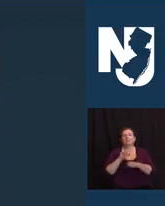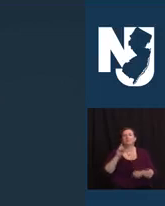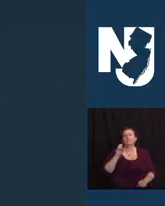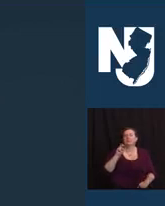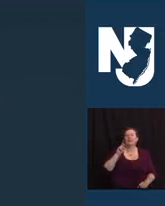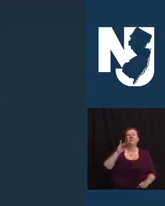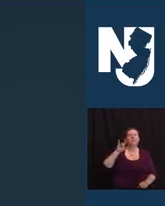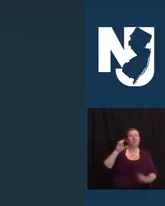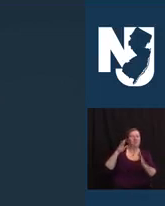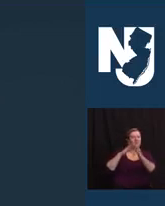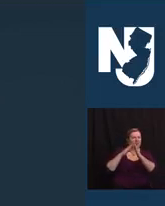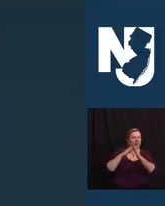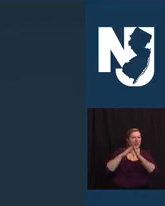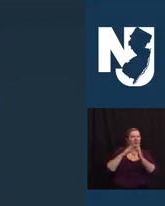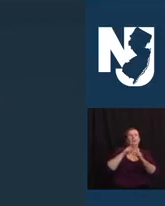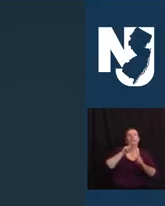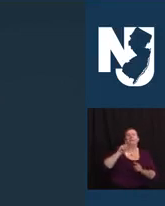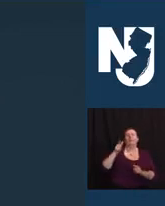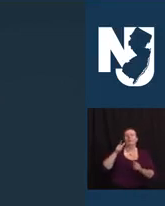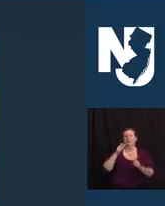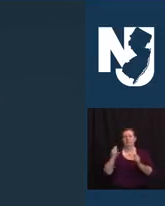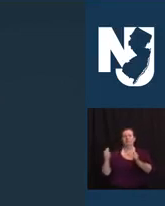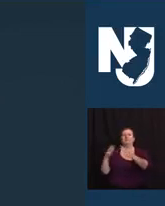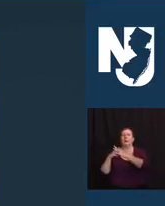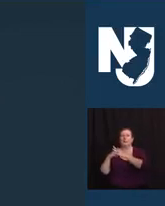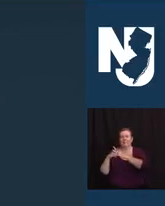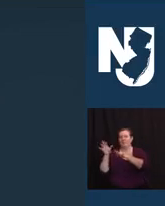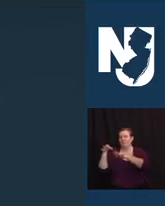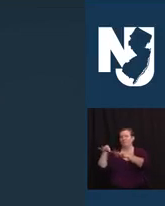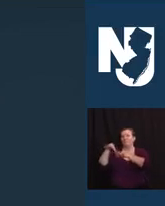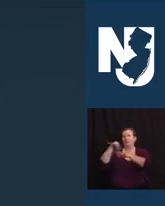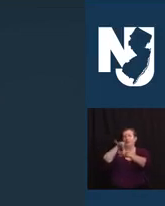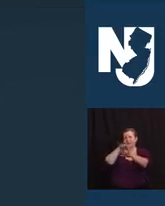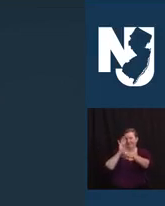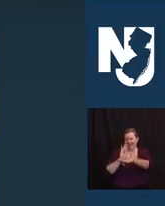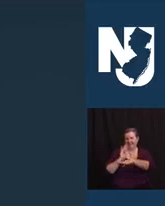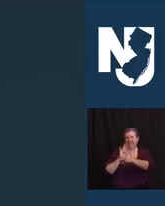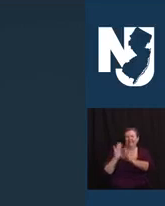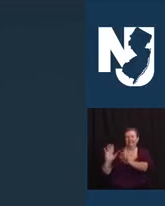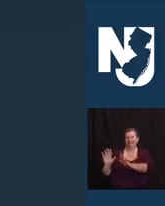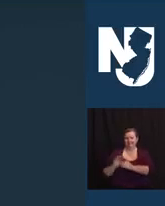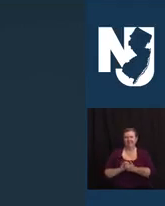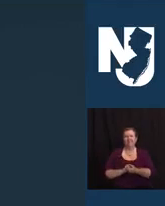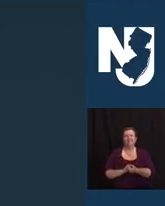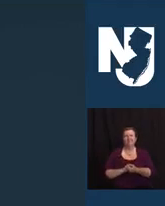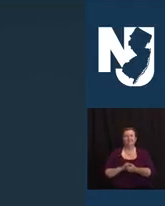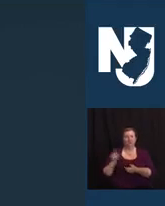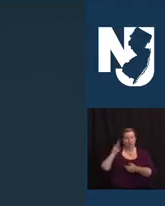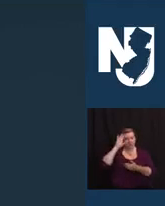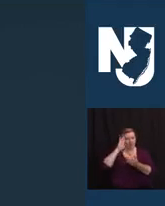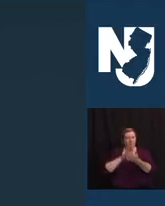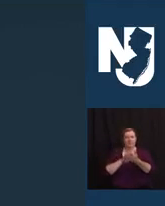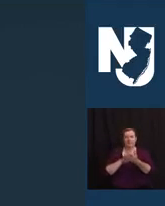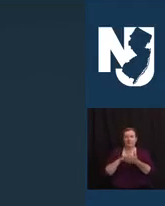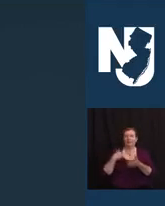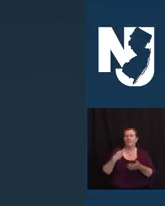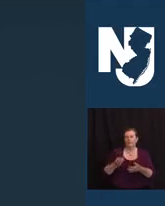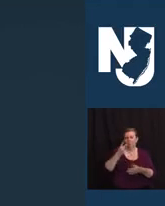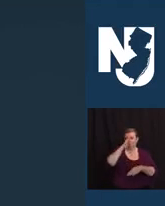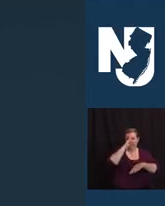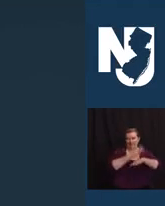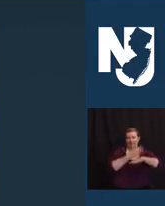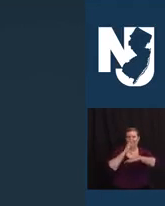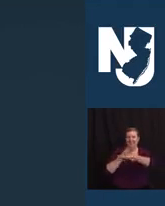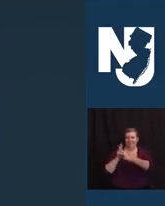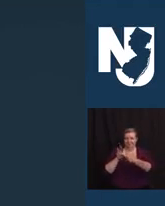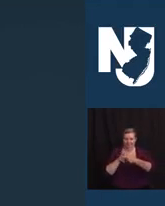nail salon she eventually opened and ran. She and Yong had 2 sons, Tae, with whom I had the great honor